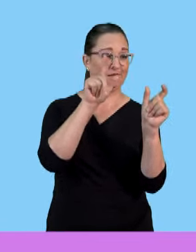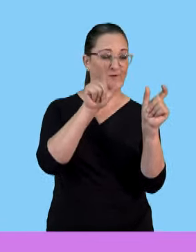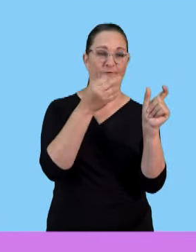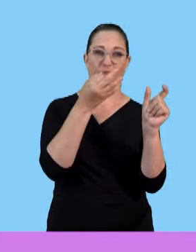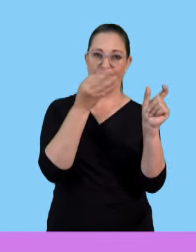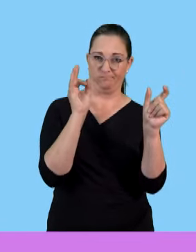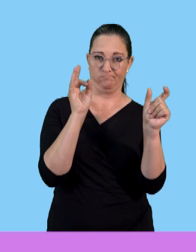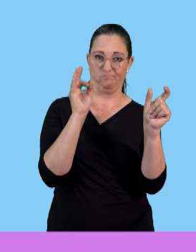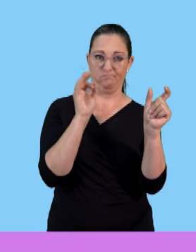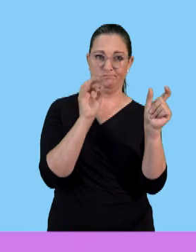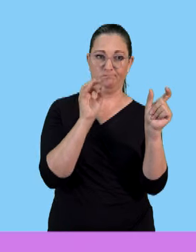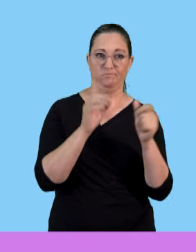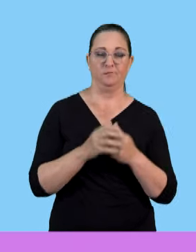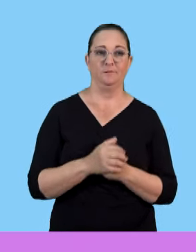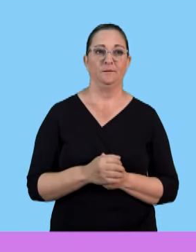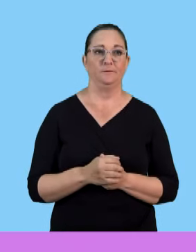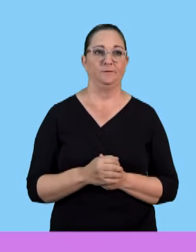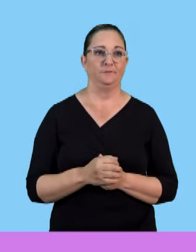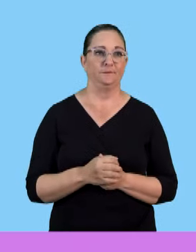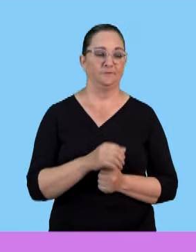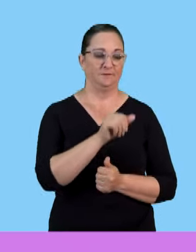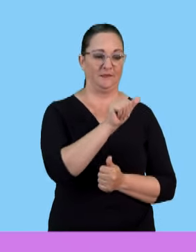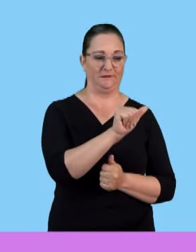So now, firstly, I'm going to write my